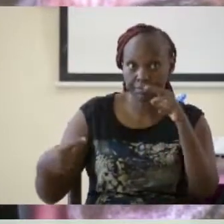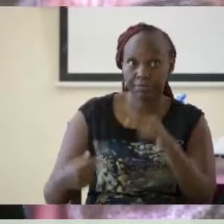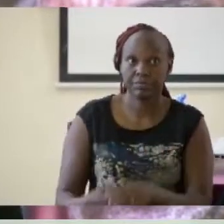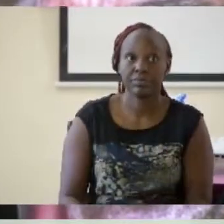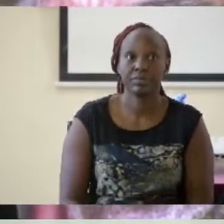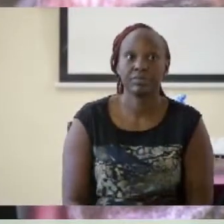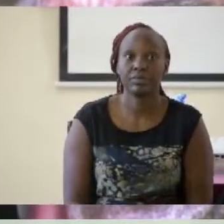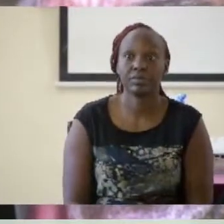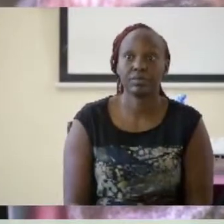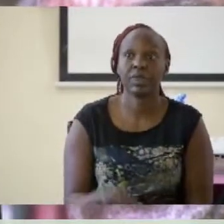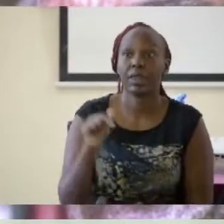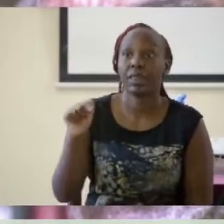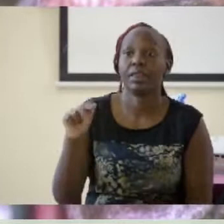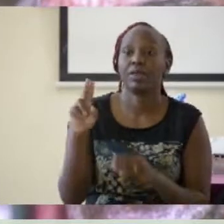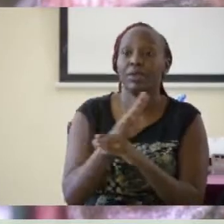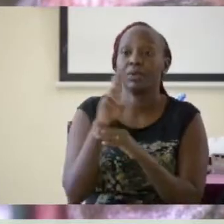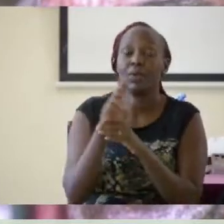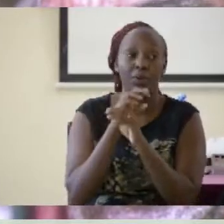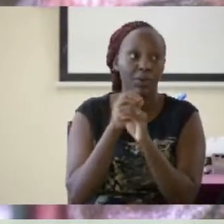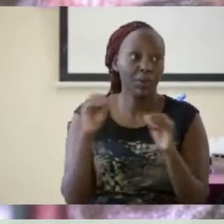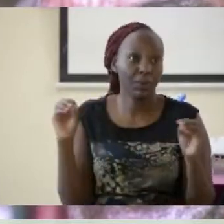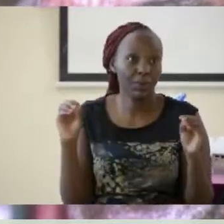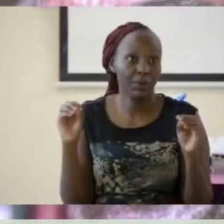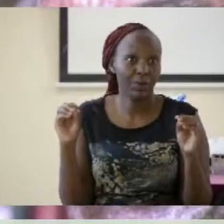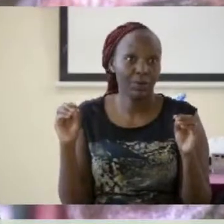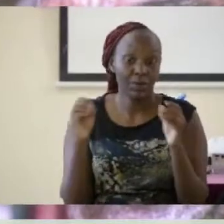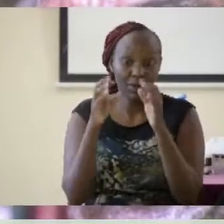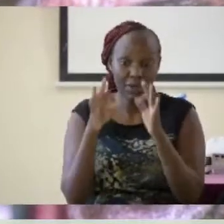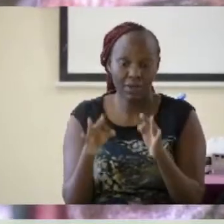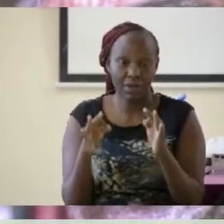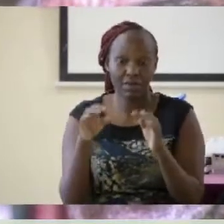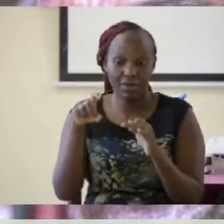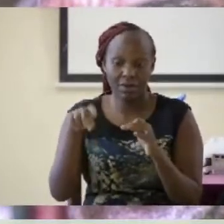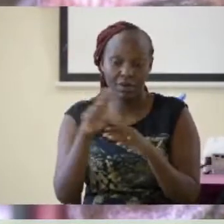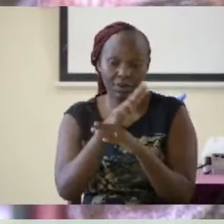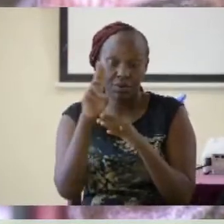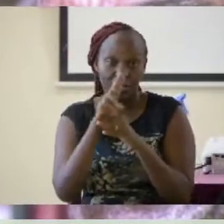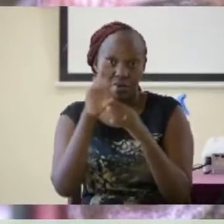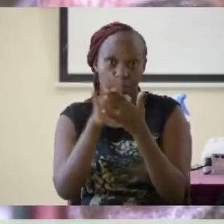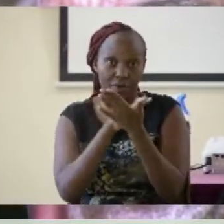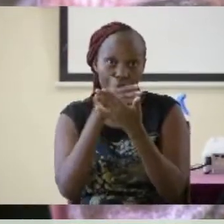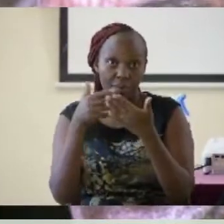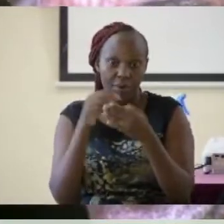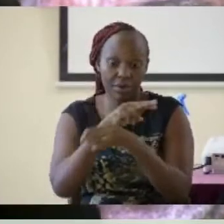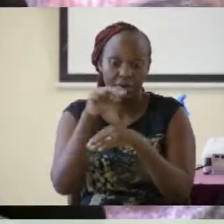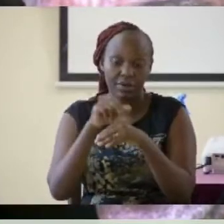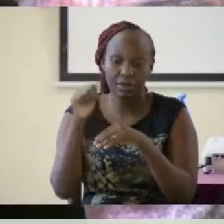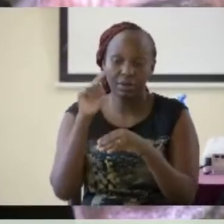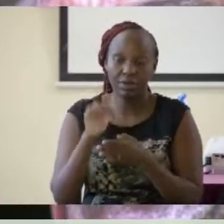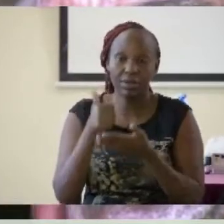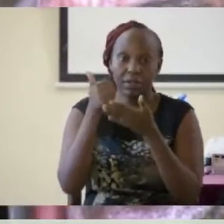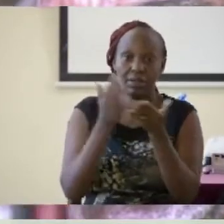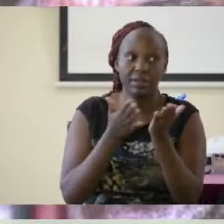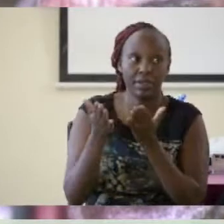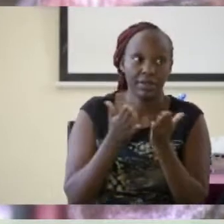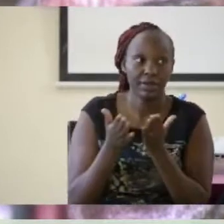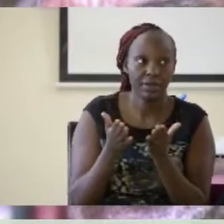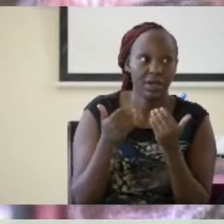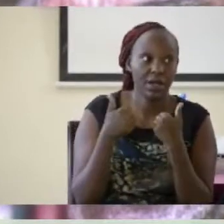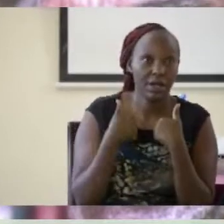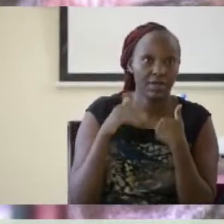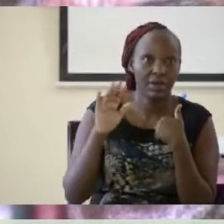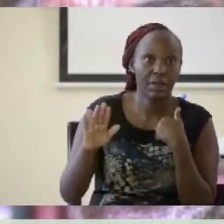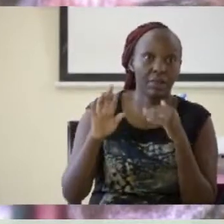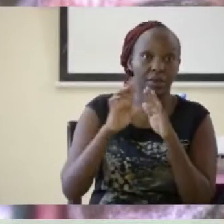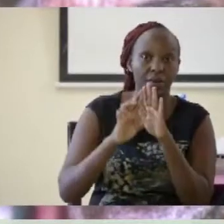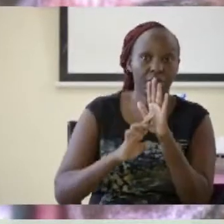So it is not yet in use. And even if you have to use a framework that National Legal Aid Service is coming up with in their regulations, and